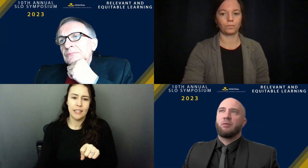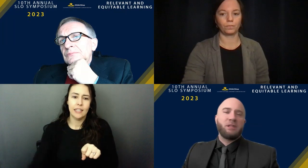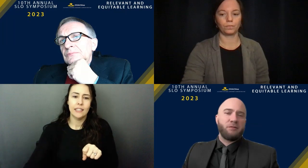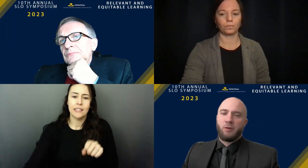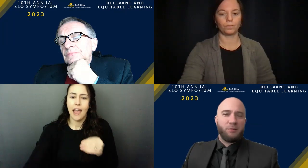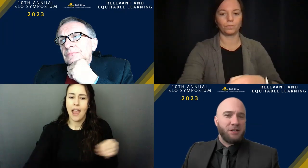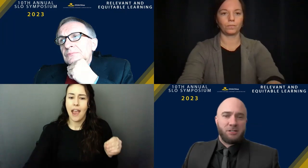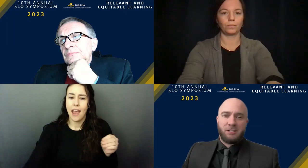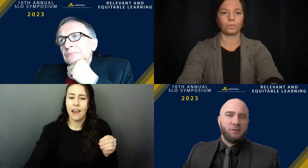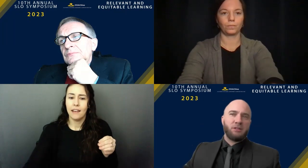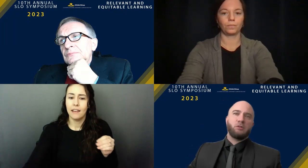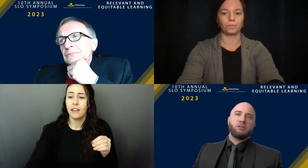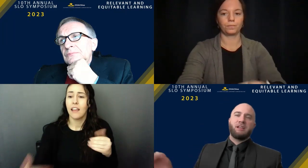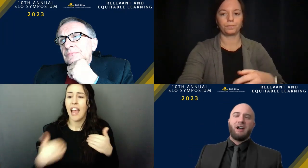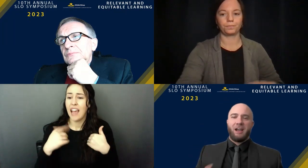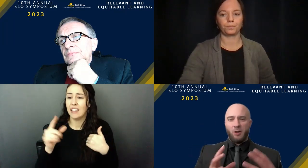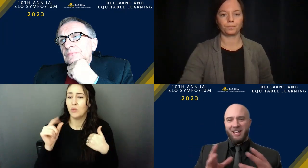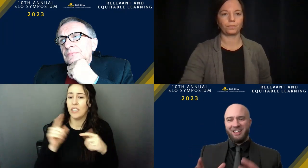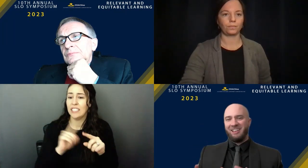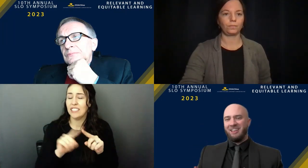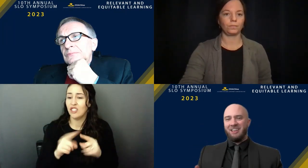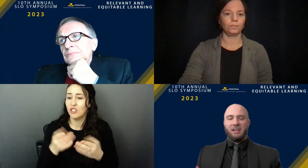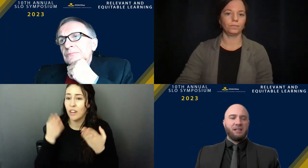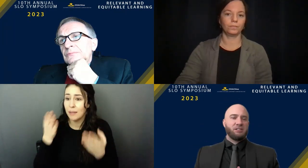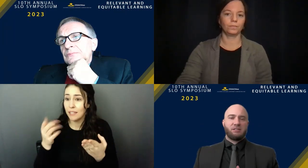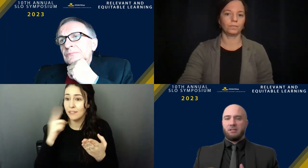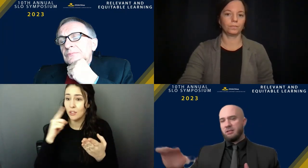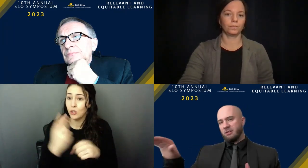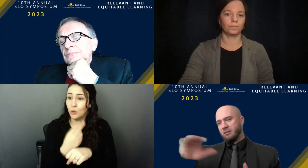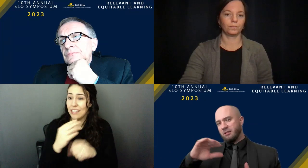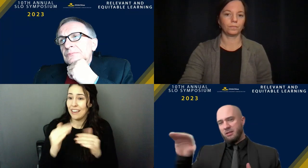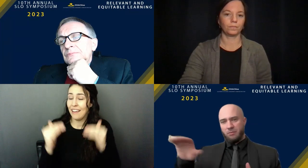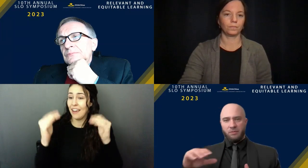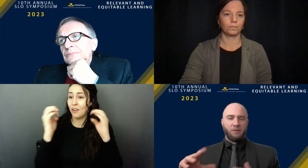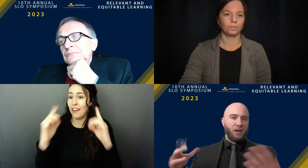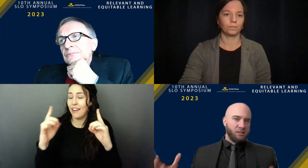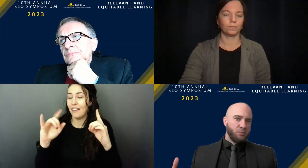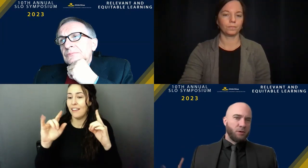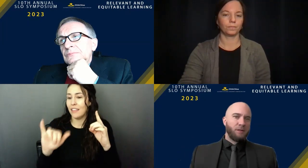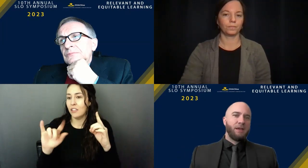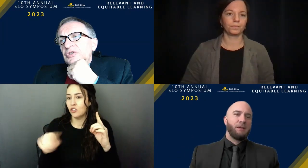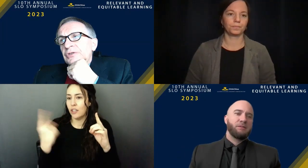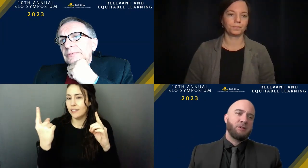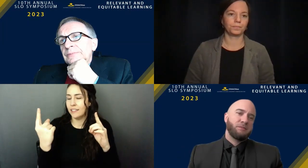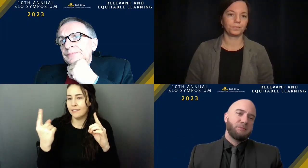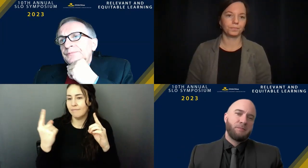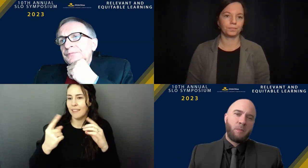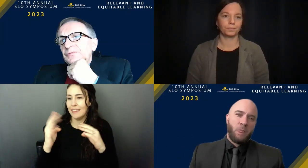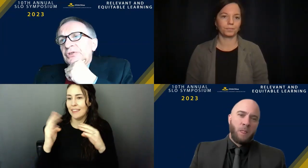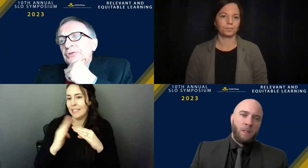like, I don't know, 20 different recommendations how you can use it in higher ed. And that's just the tip of the iceberg on that.